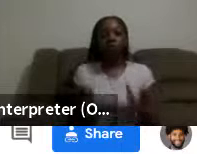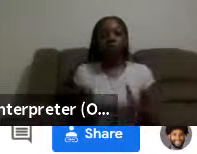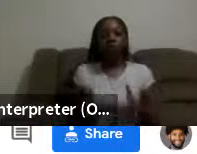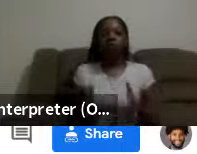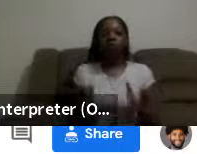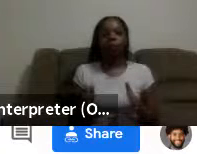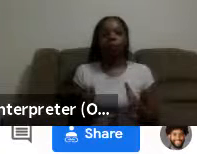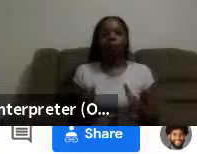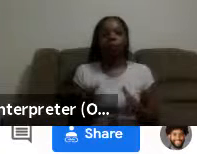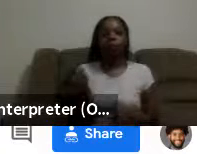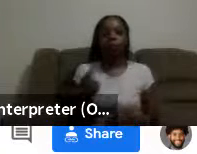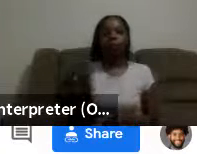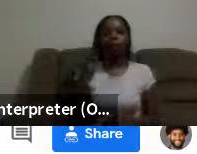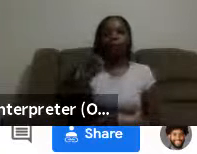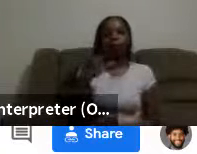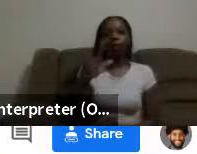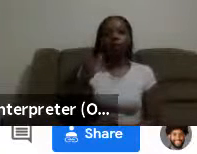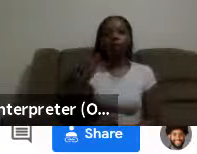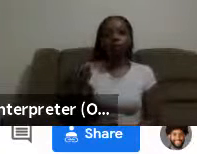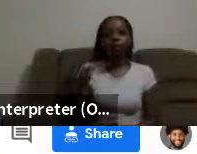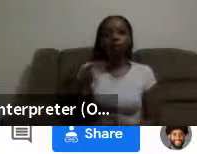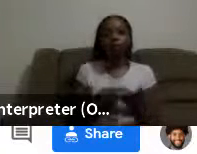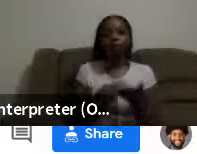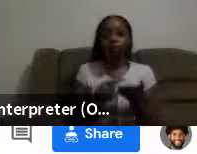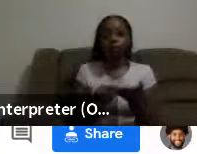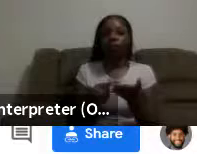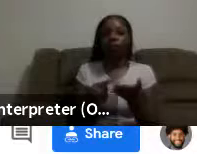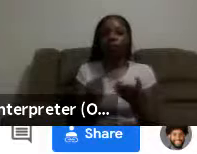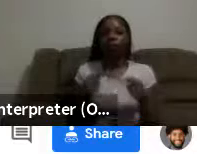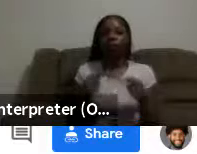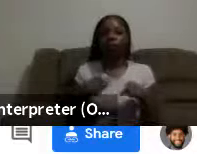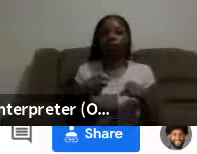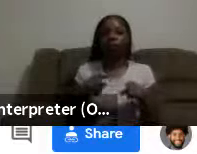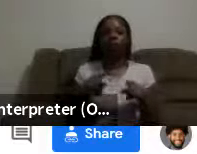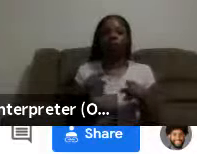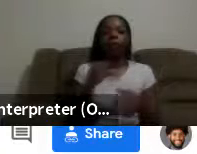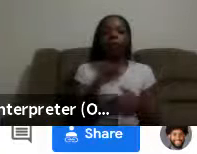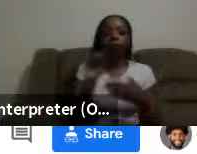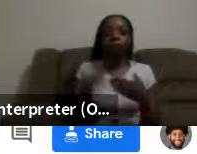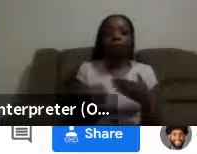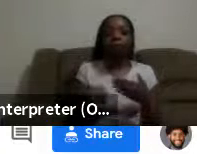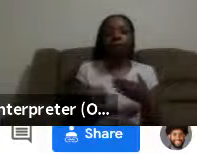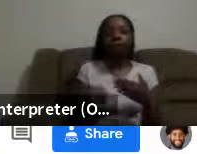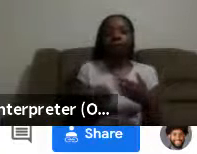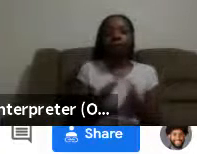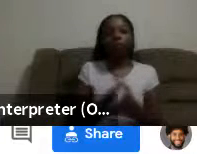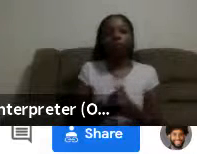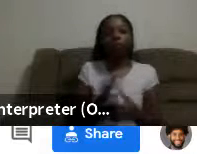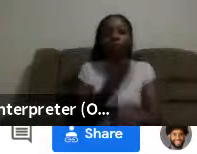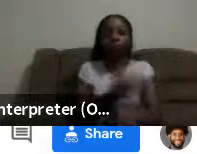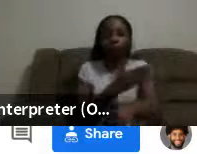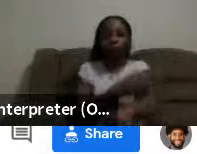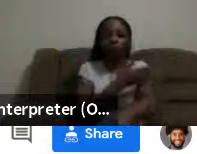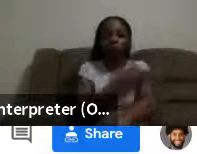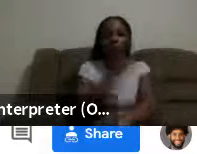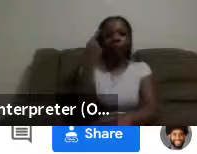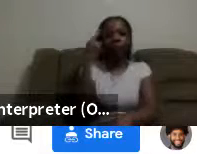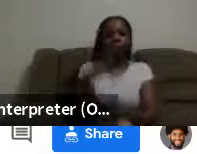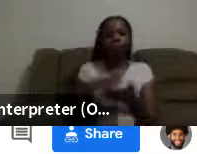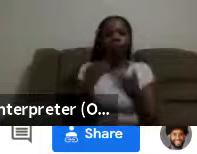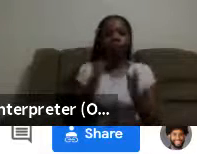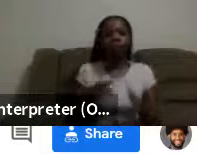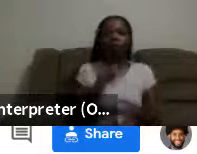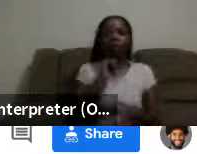something that Milan talked about throughout the entire semester, is making it better for the students. And I think that although we're not voting today,